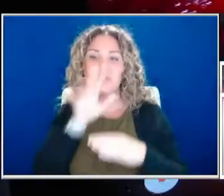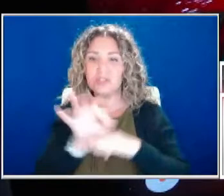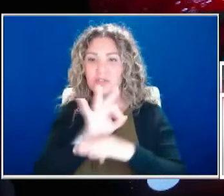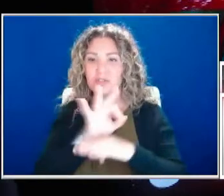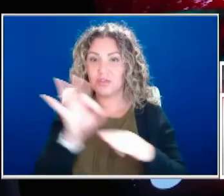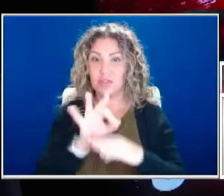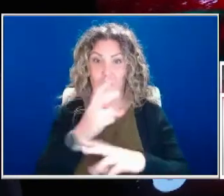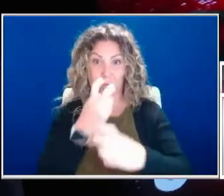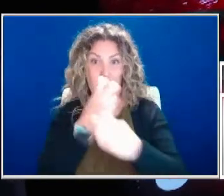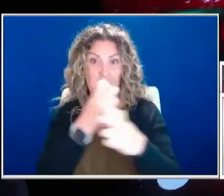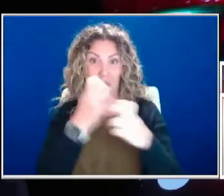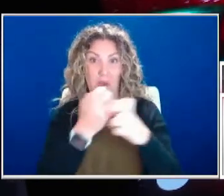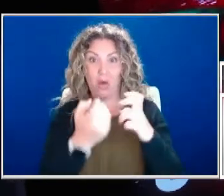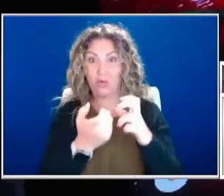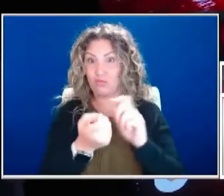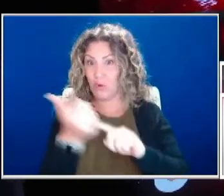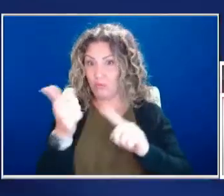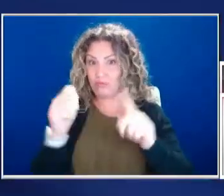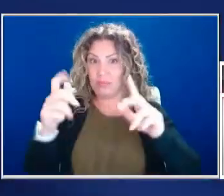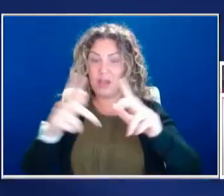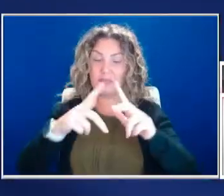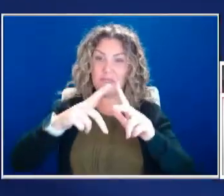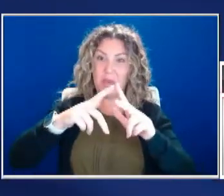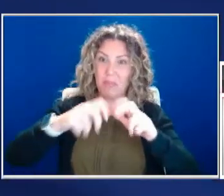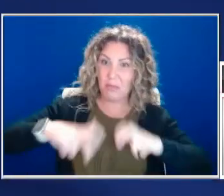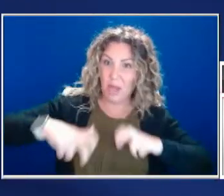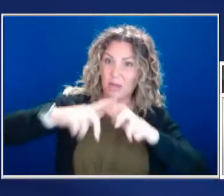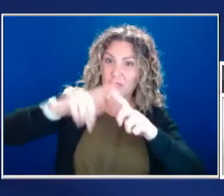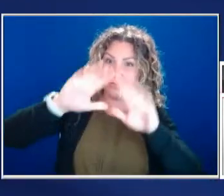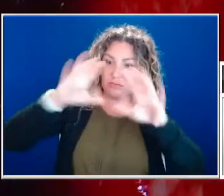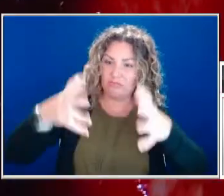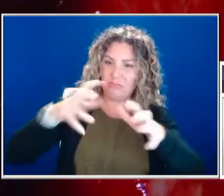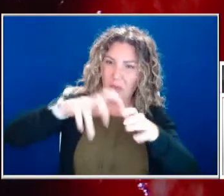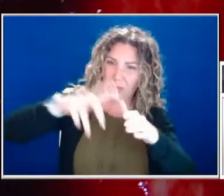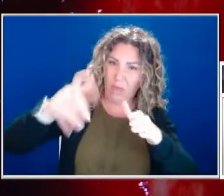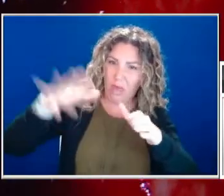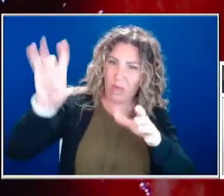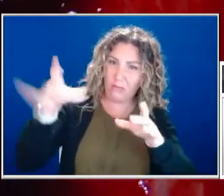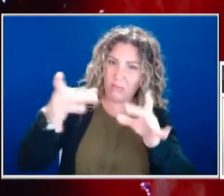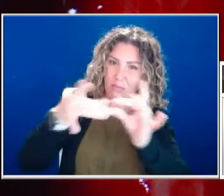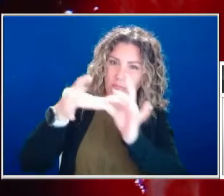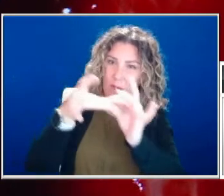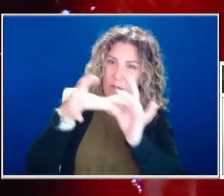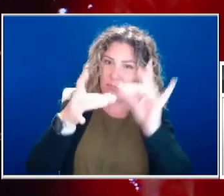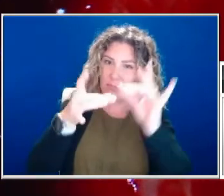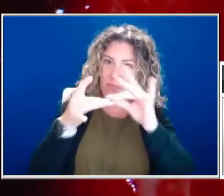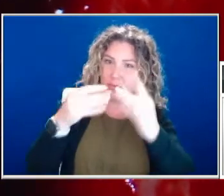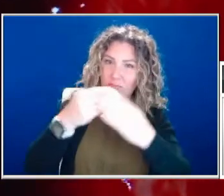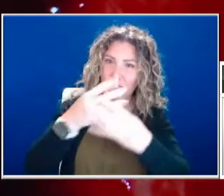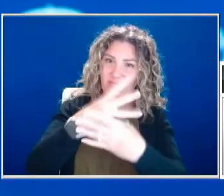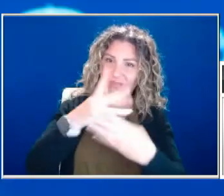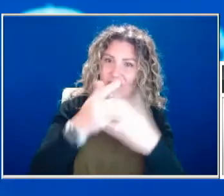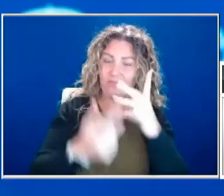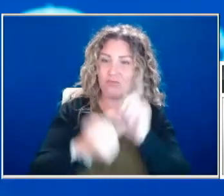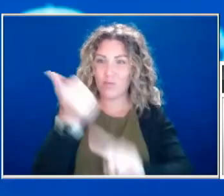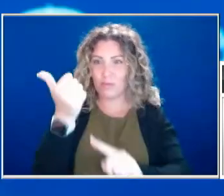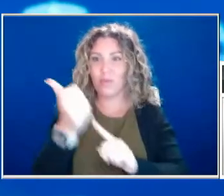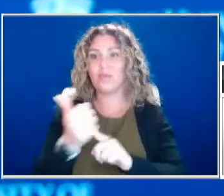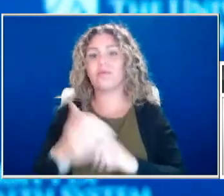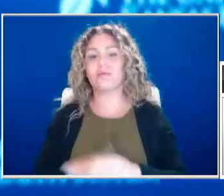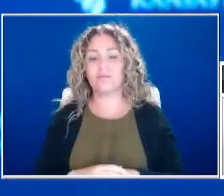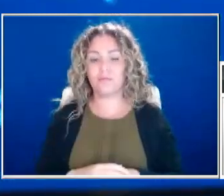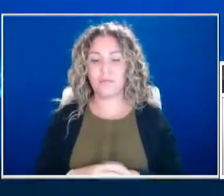area, dissected around the AVM, disconnected the mass of abnormal vessels, and took it out. It's still